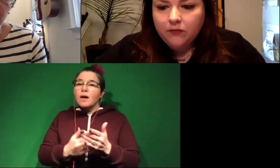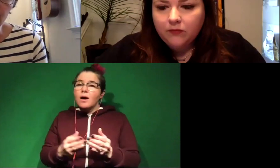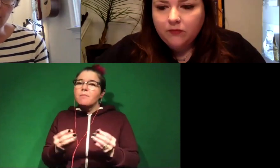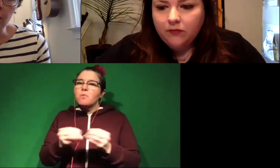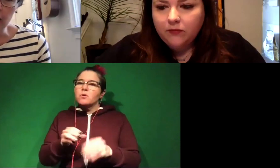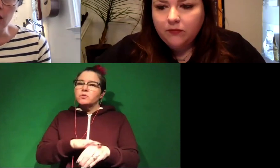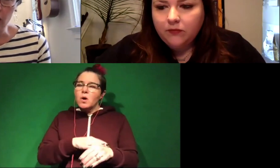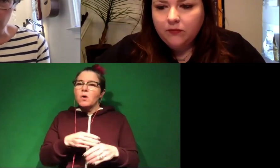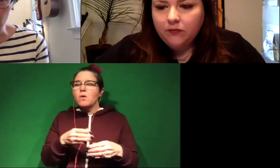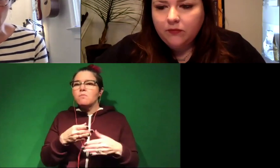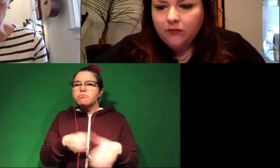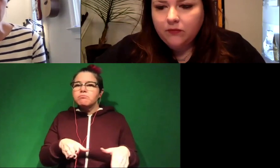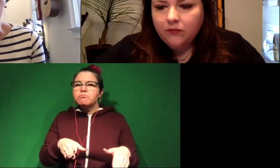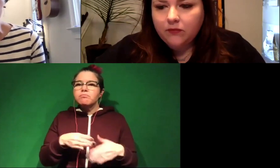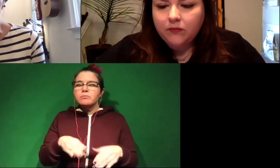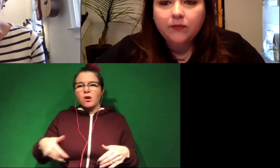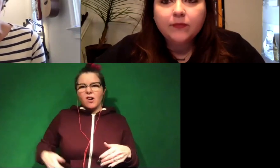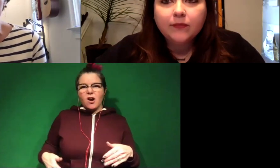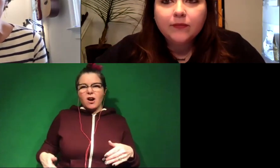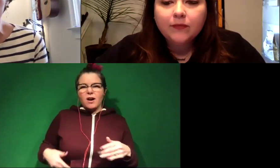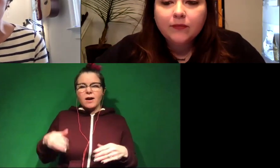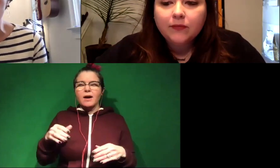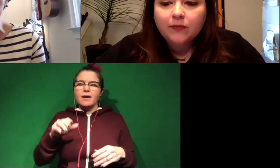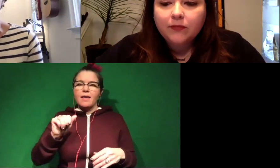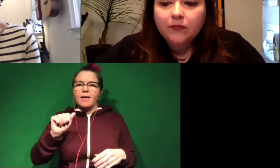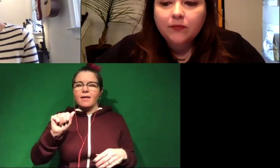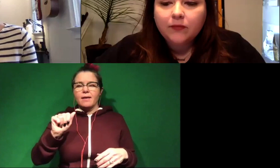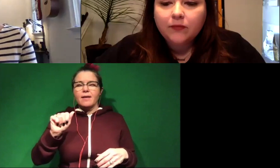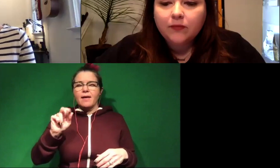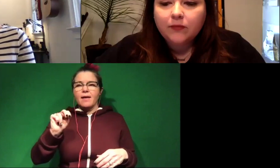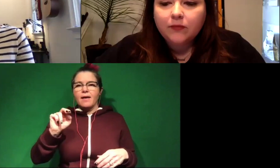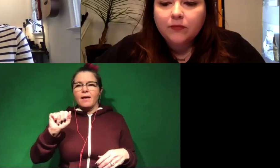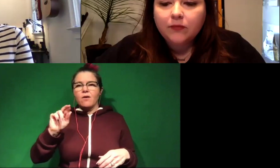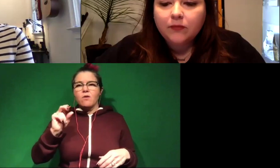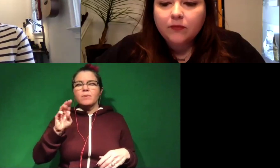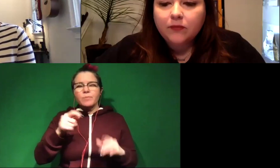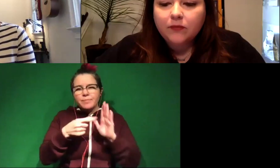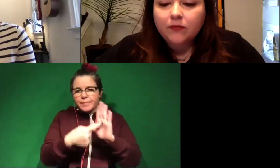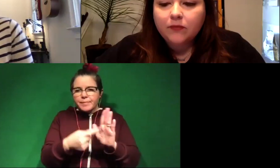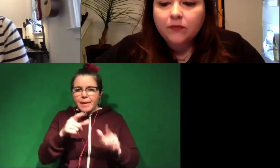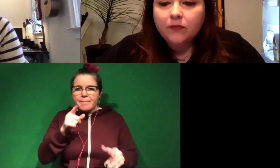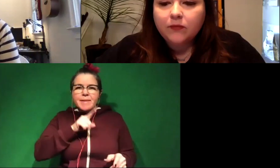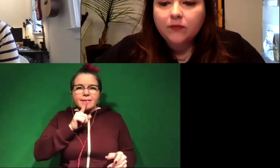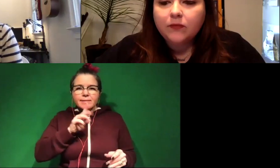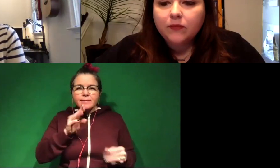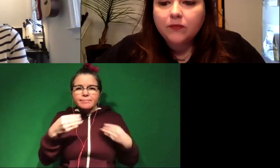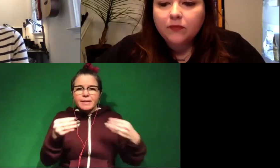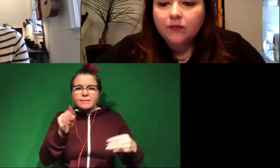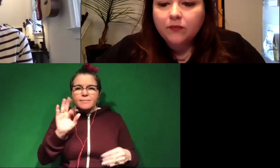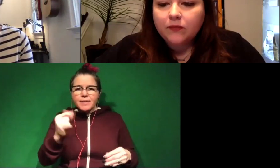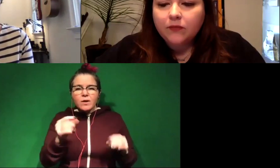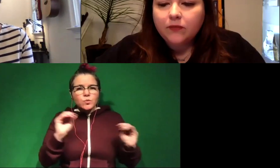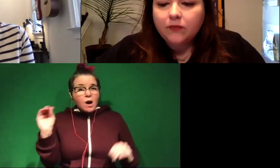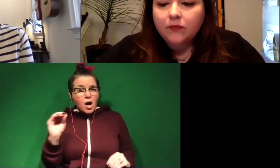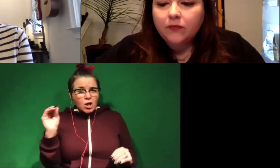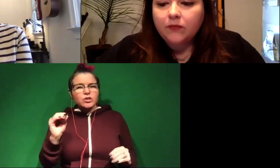A lot of the gut bacteria that we grow in our anaerobic chamber, so that big plastic bag I showed you with no oxygen, they can take 3 days